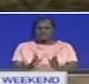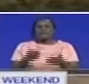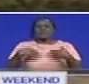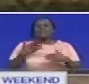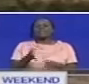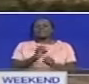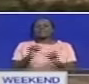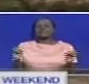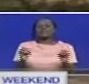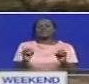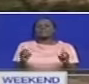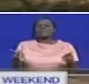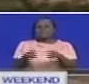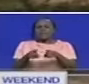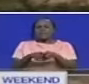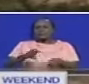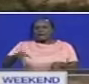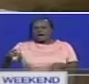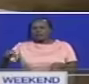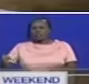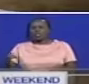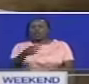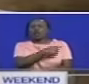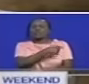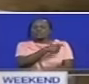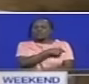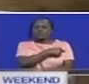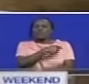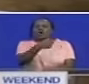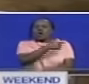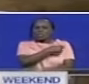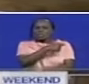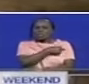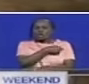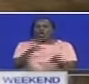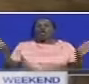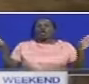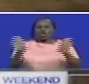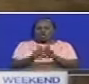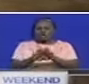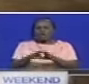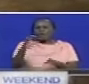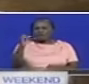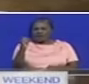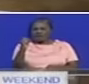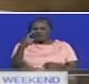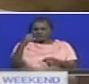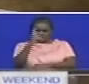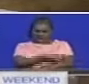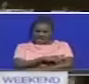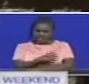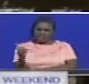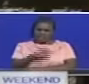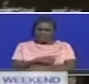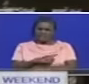itself best at the county hospital. The hospital doors have remained shut for the past 5 days now. There are no